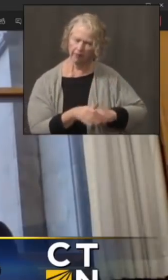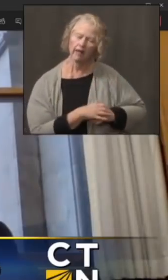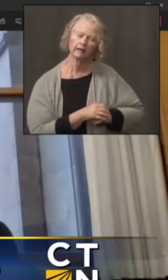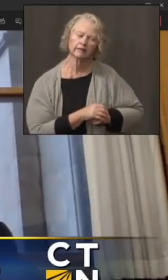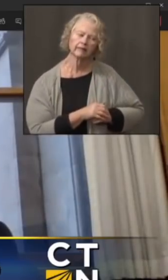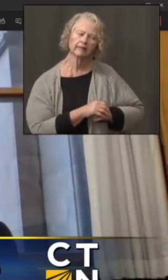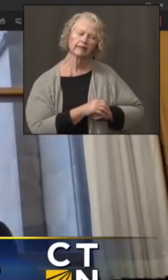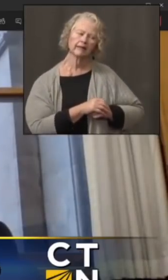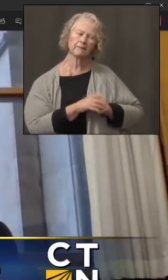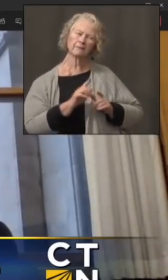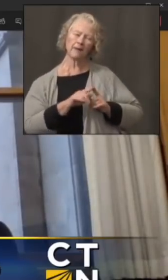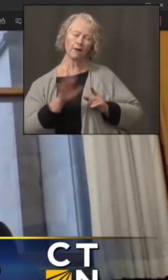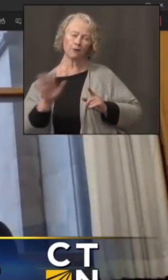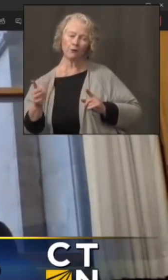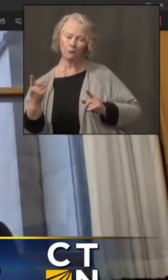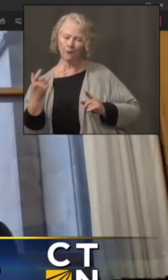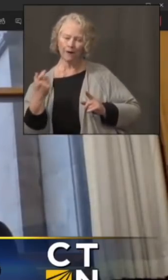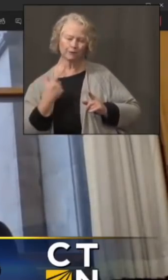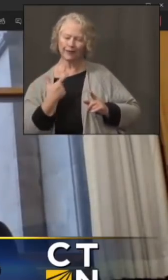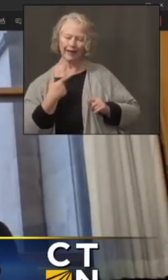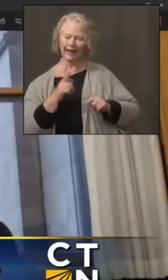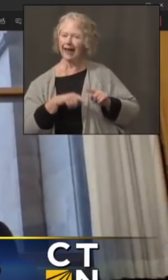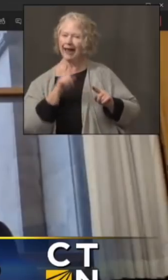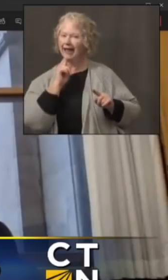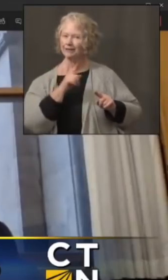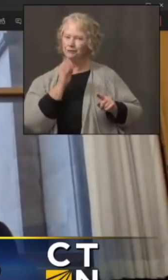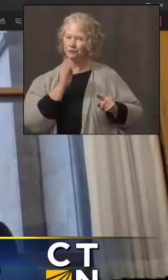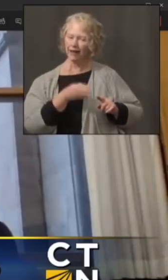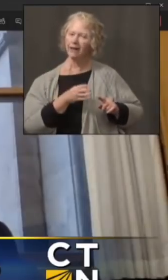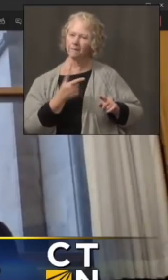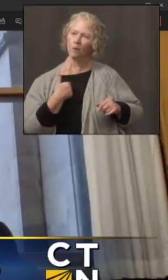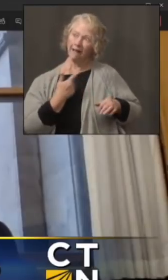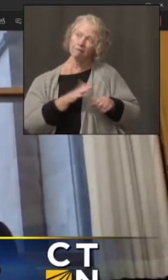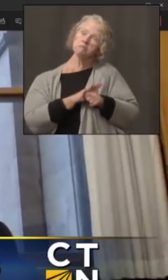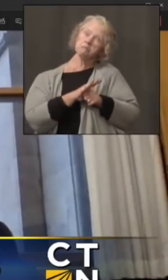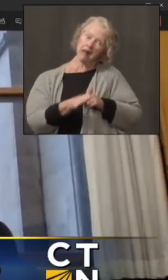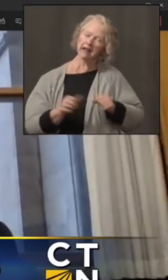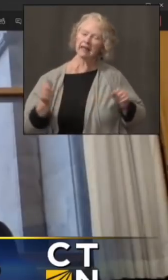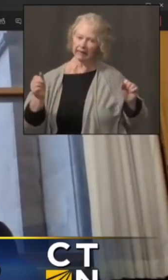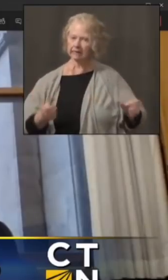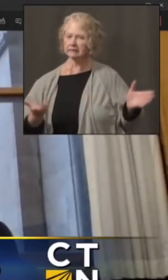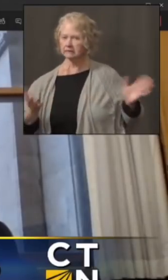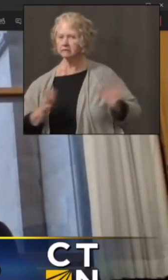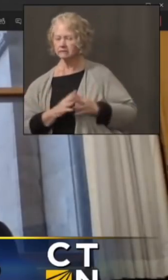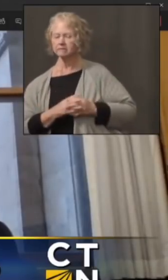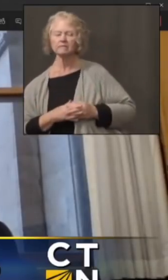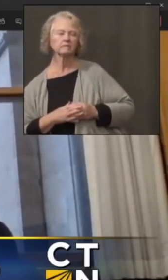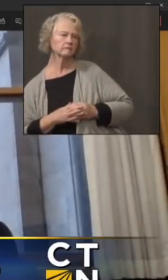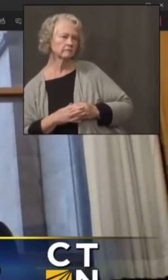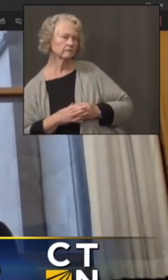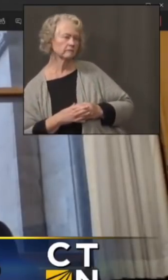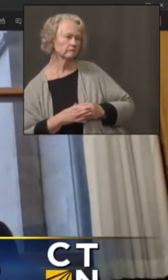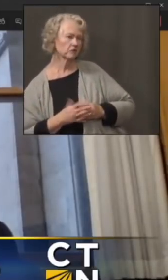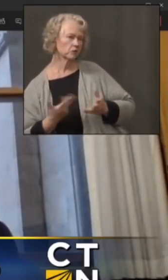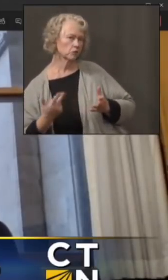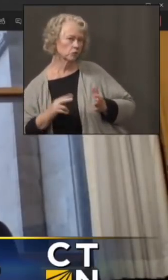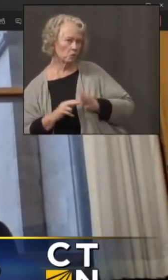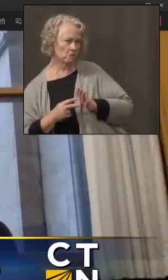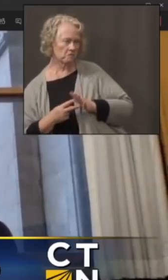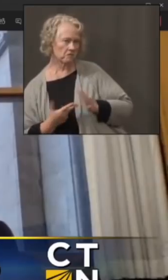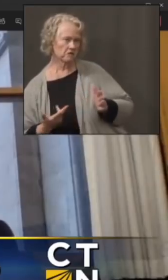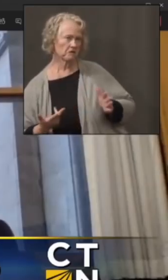It's a complicated question you ask, but suffice it to say we're well supplied at the state level. So our guidelines at this